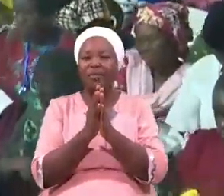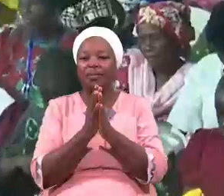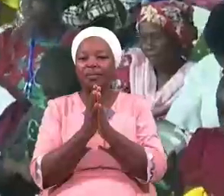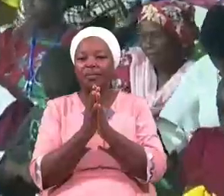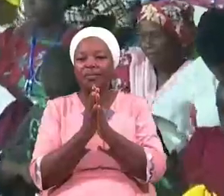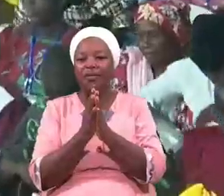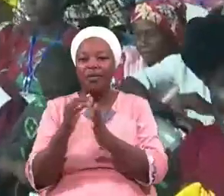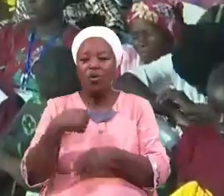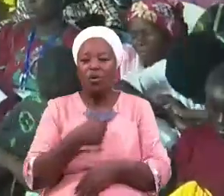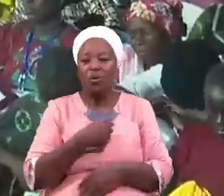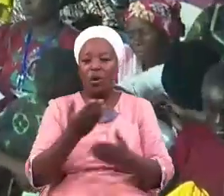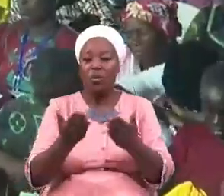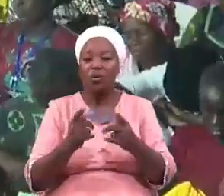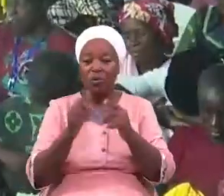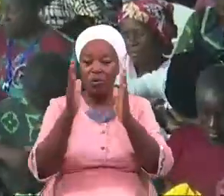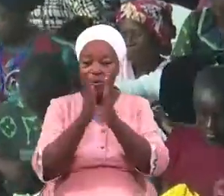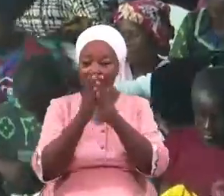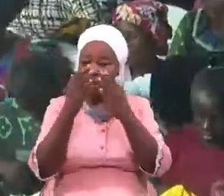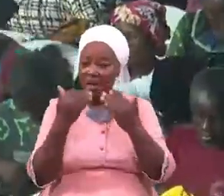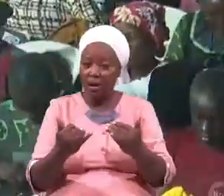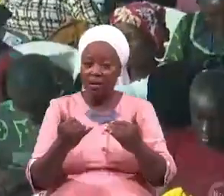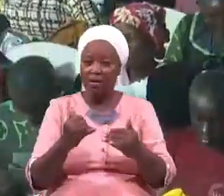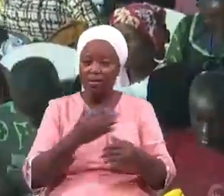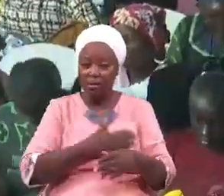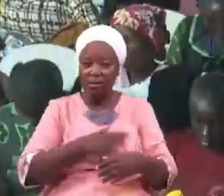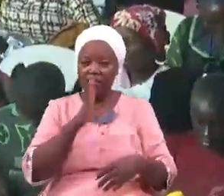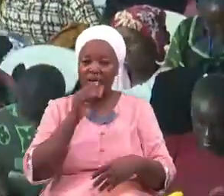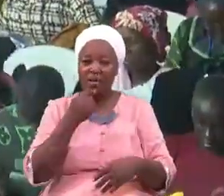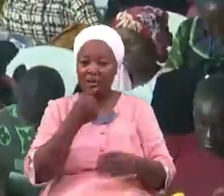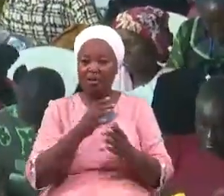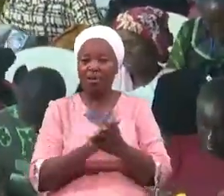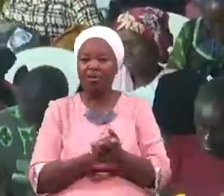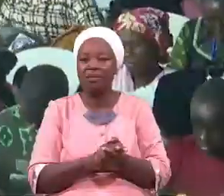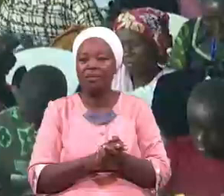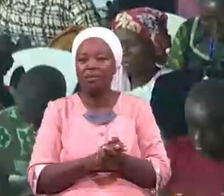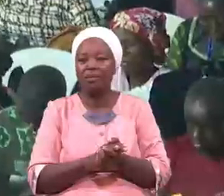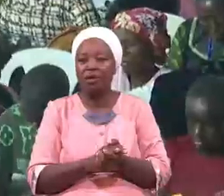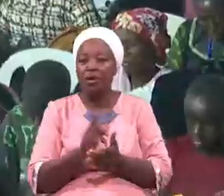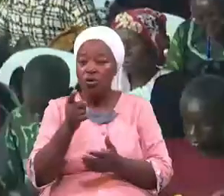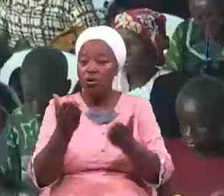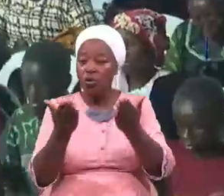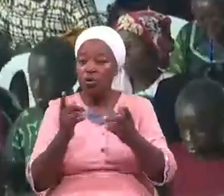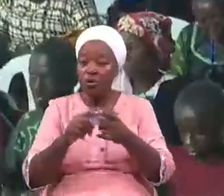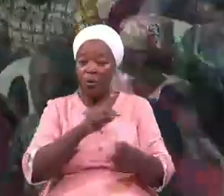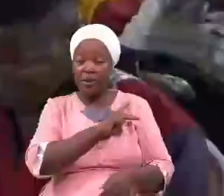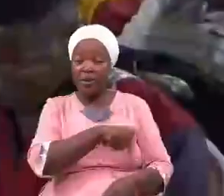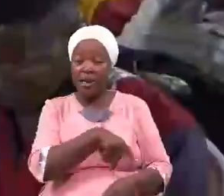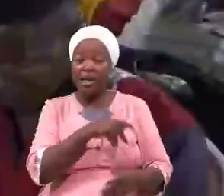Heads bowed and eyes closed. You want to personalize it now.